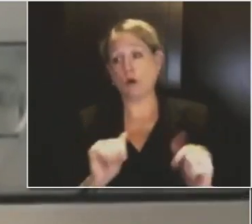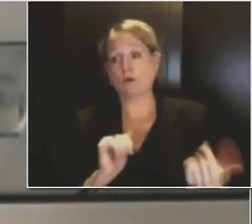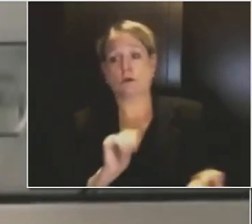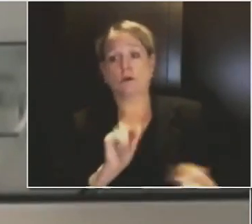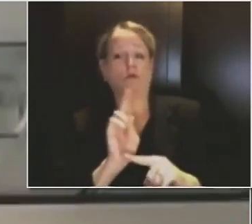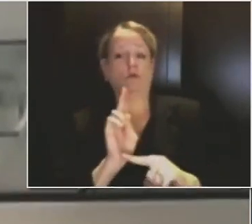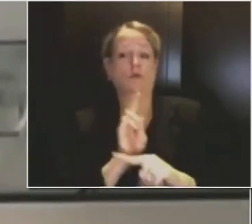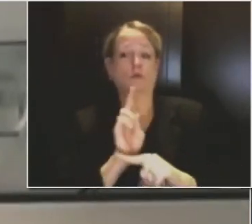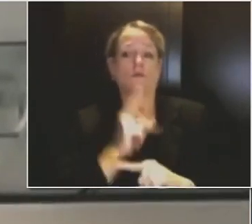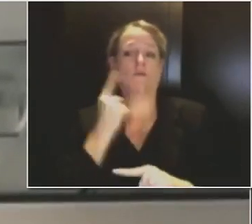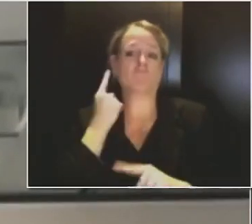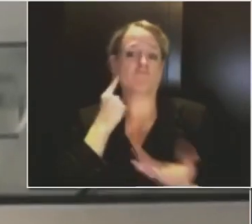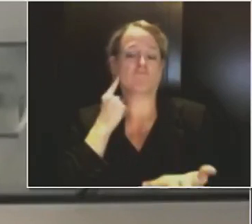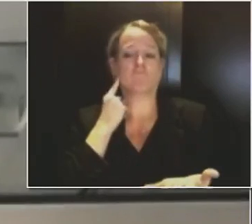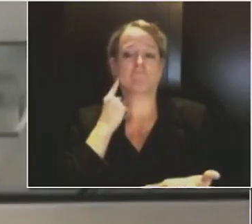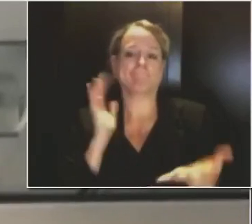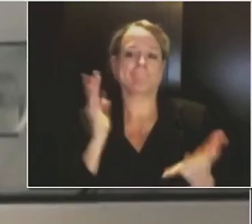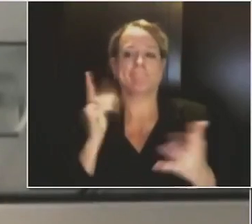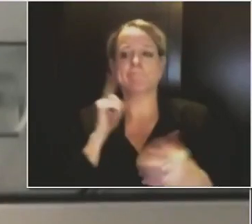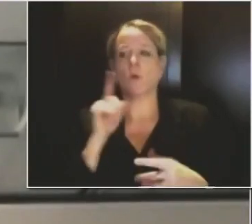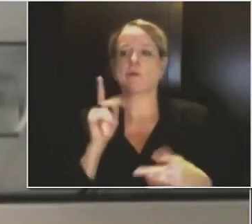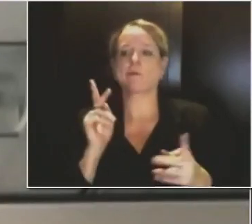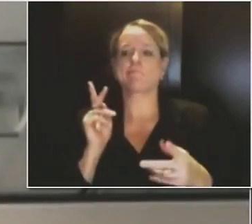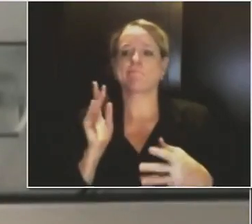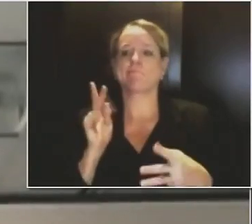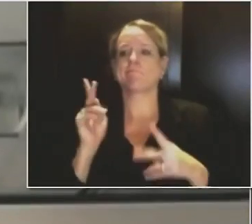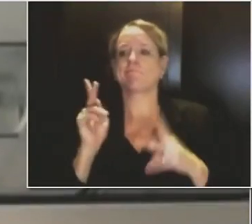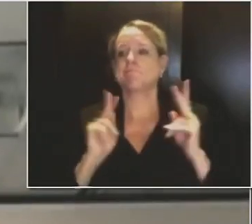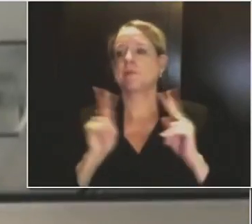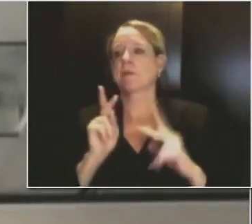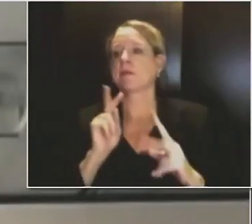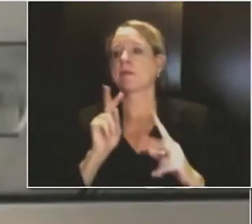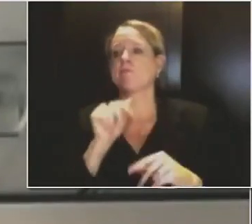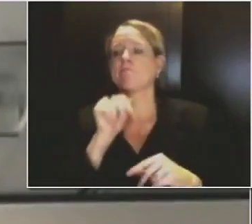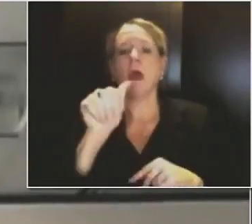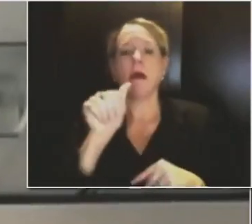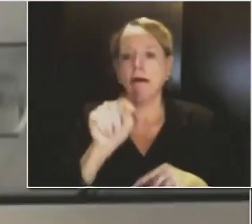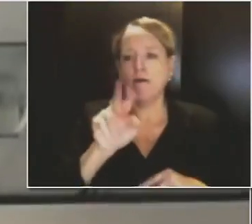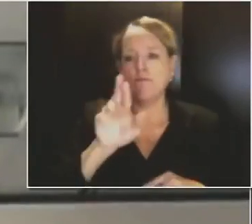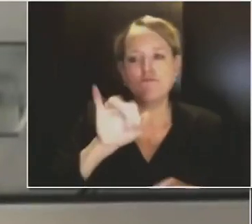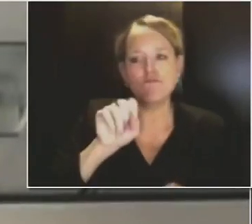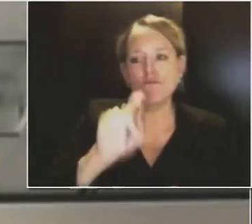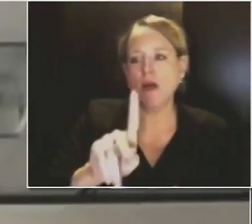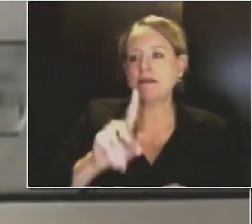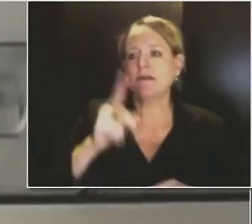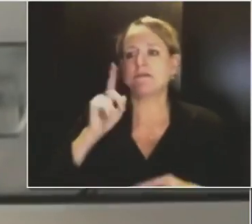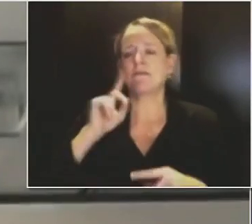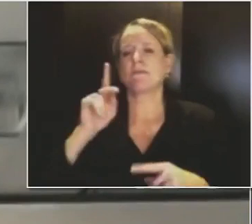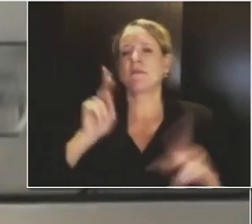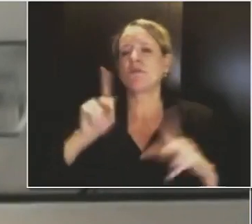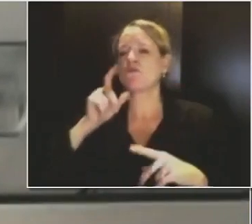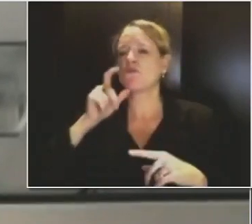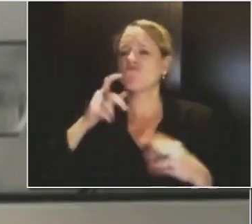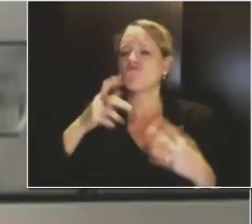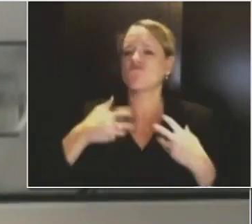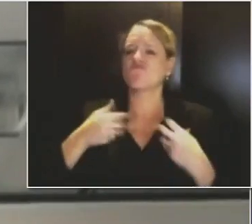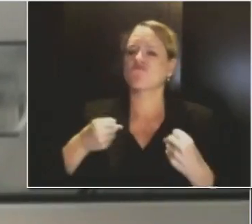find cases early. There's a trade-off to be made there. So I won't say they're inappropriate to be used for that road, but there are